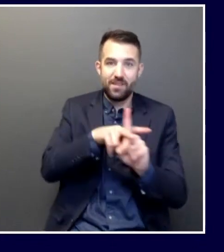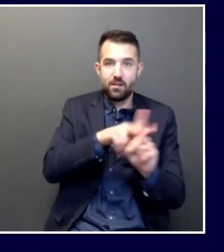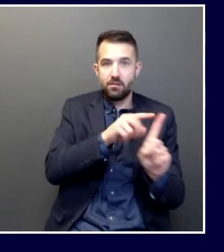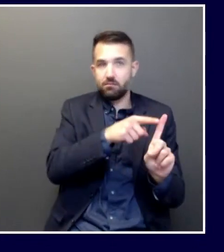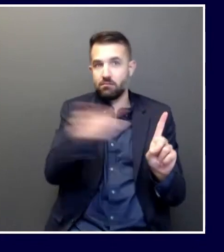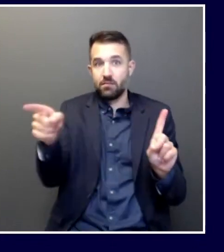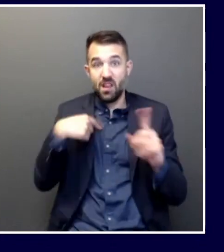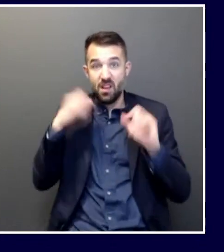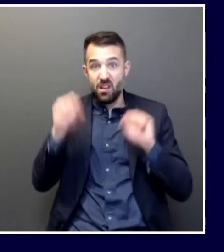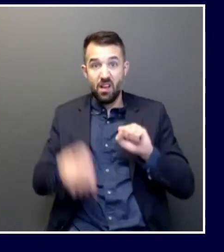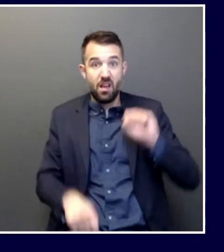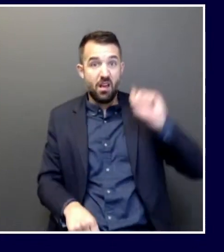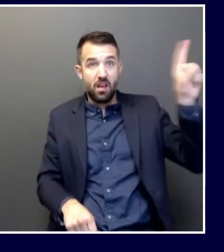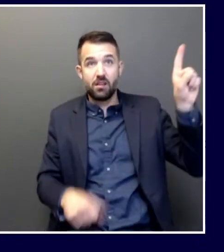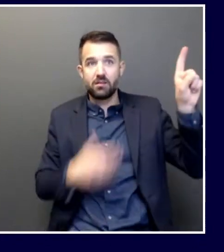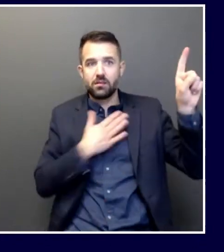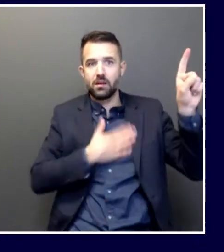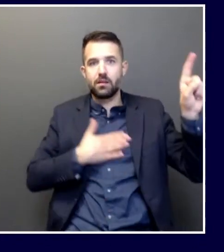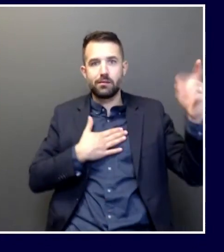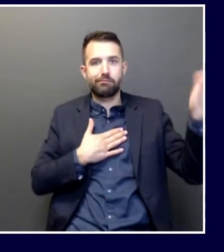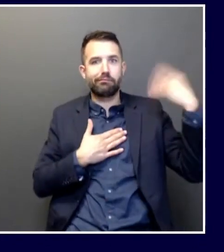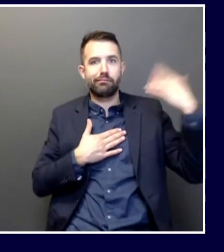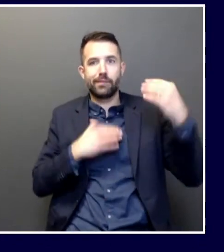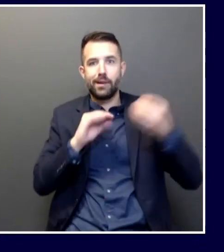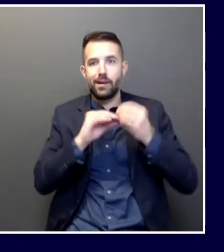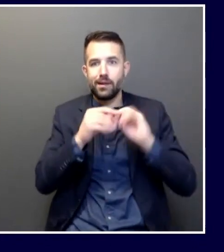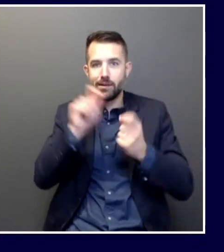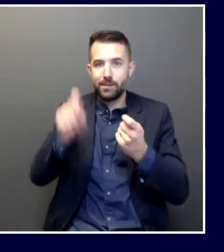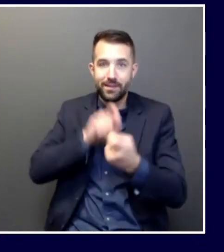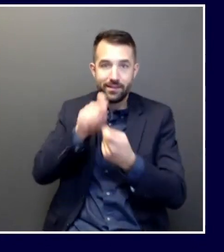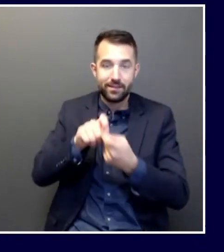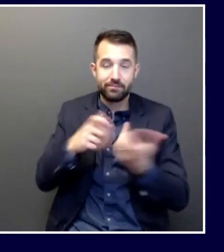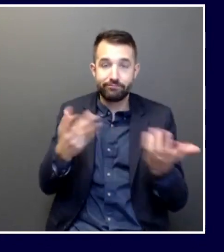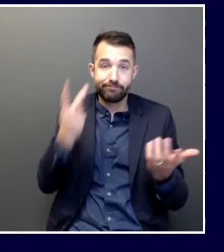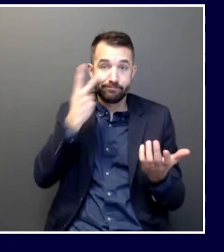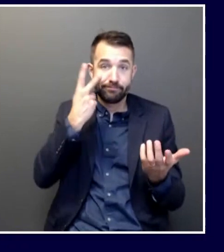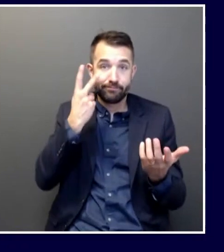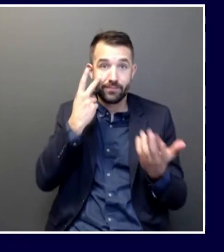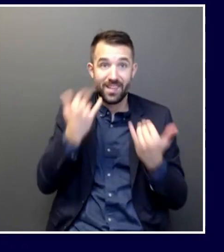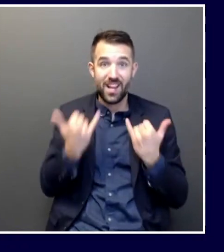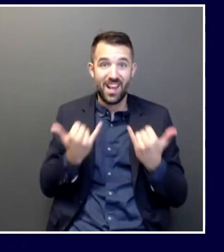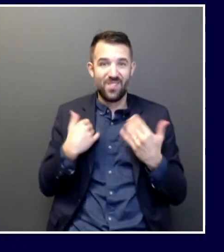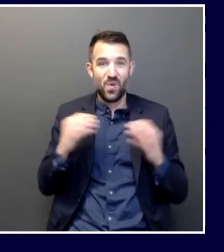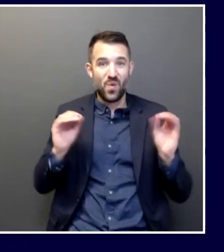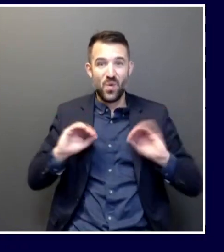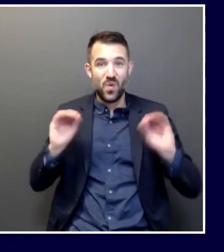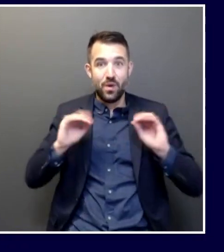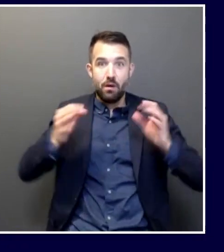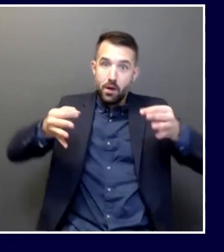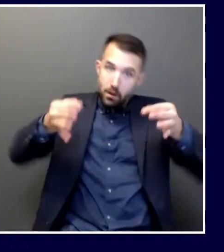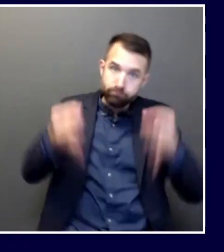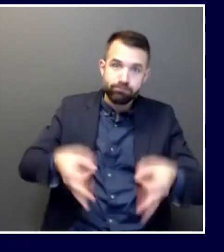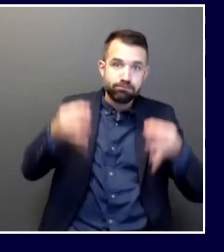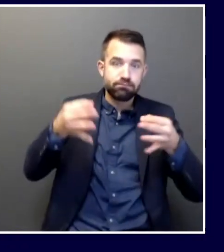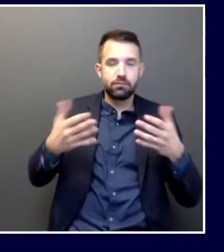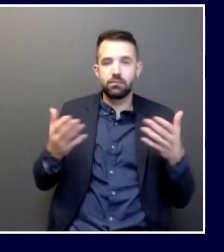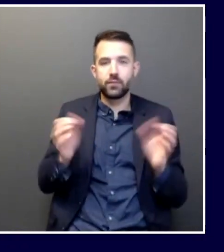up with a system that is useful. Right now, no final answers on that yet, Megan. Okay, thank you both.